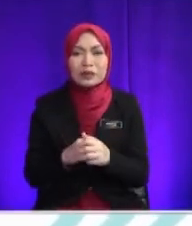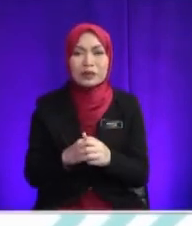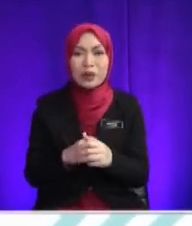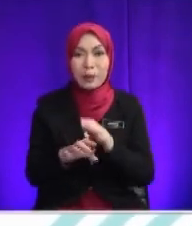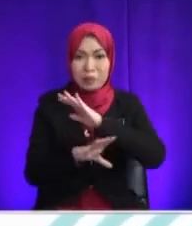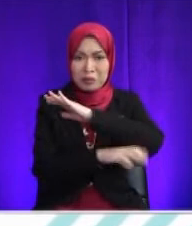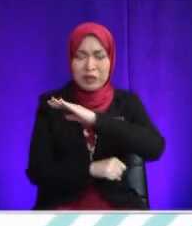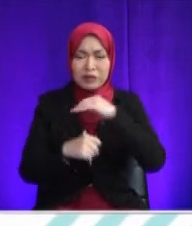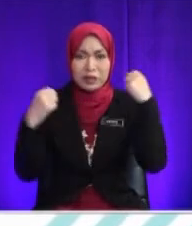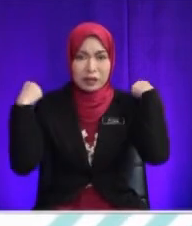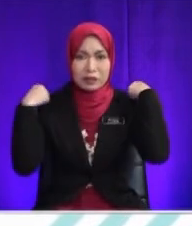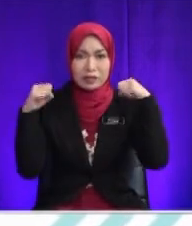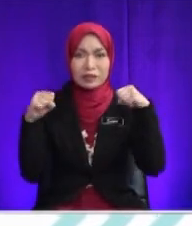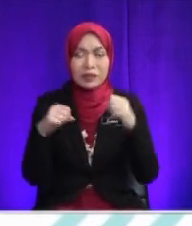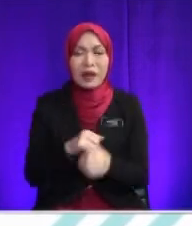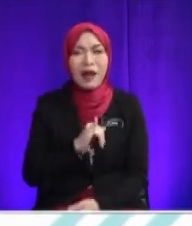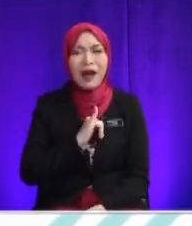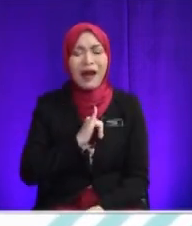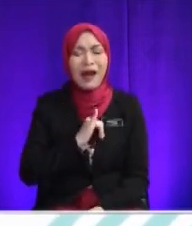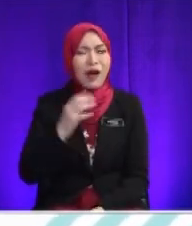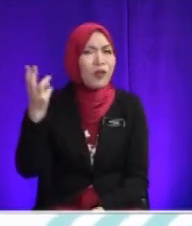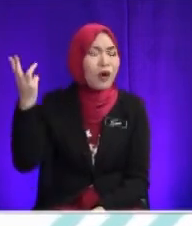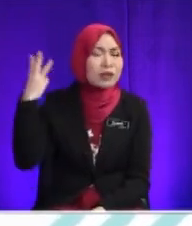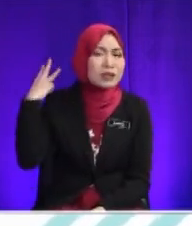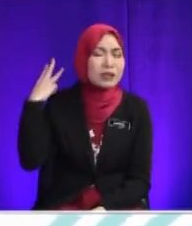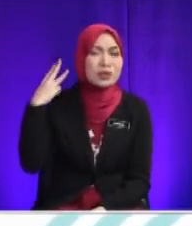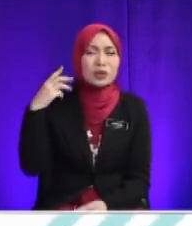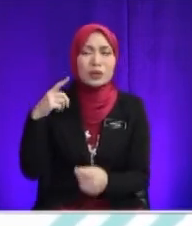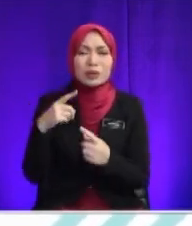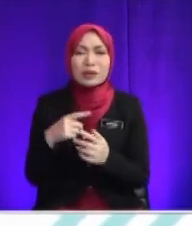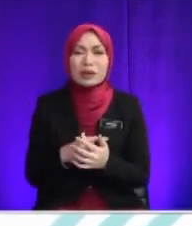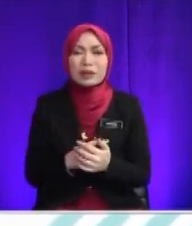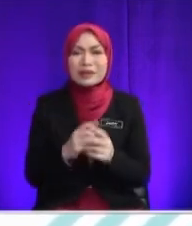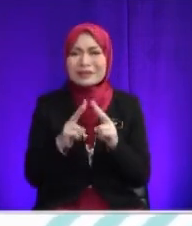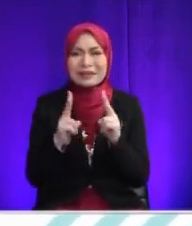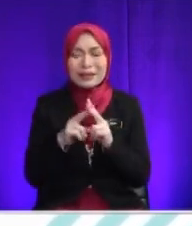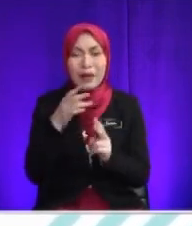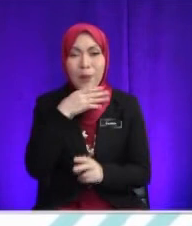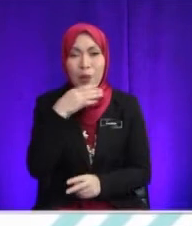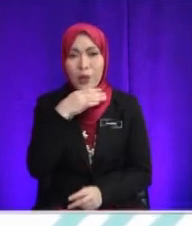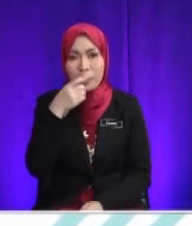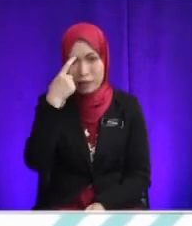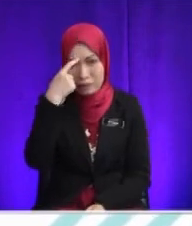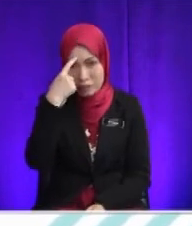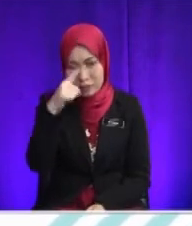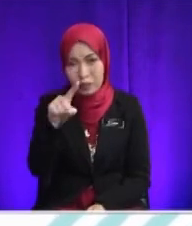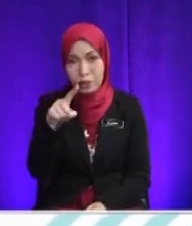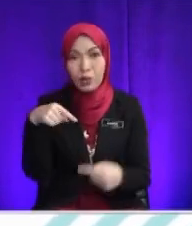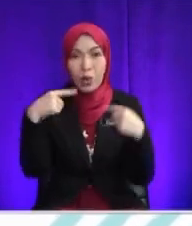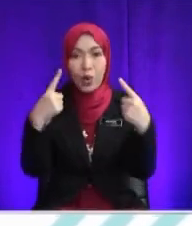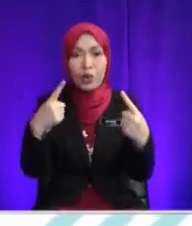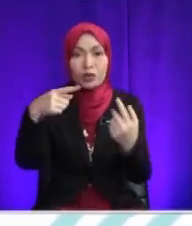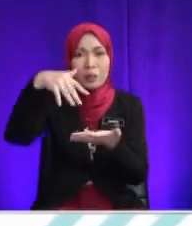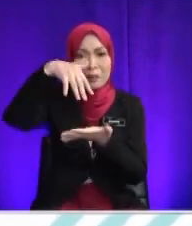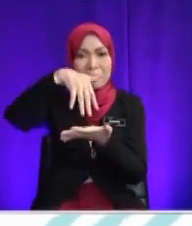arson as well. I was too young to go to prison, so I had to do community service many times.